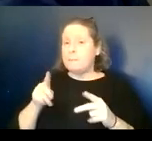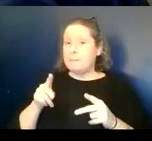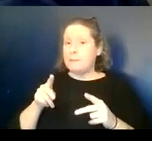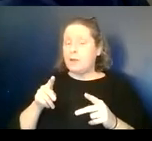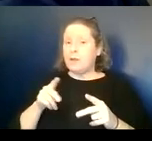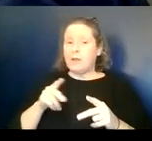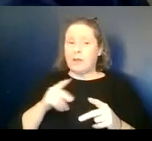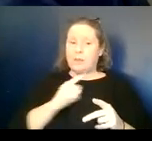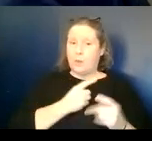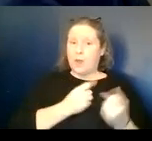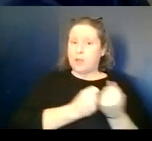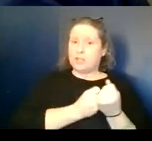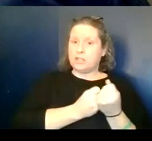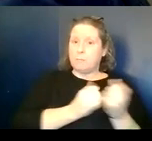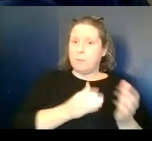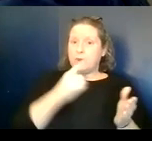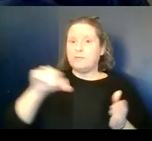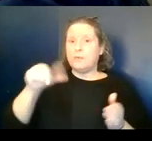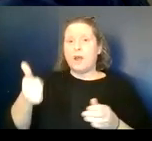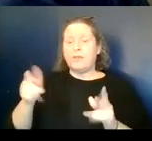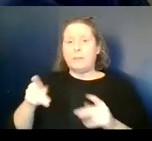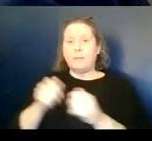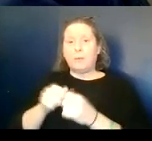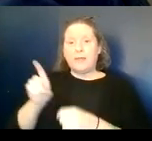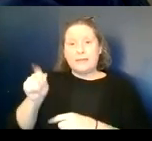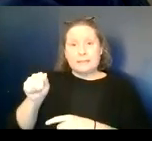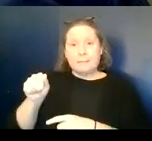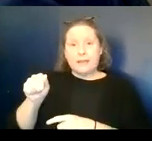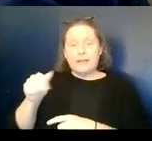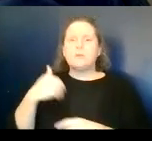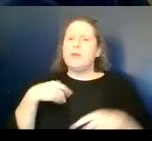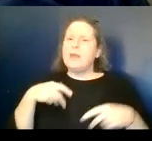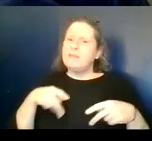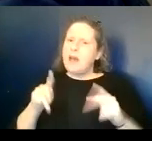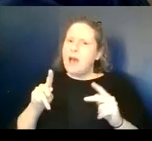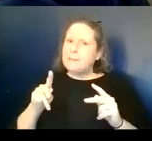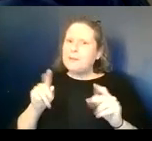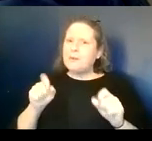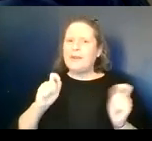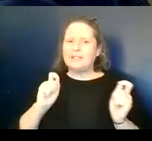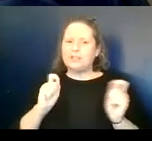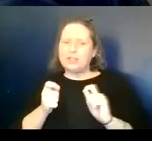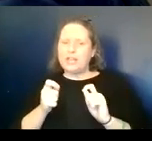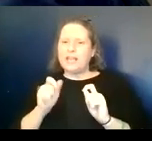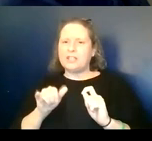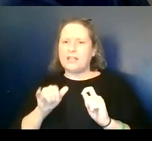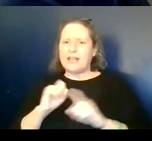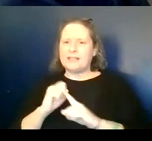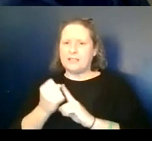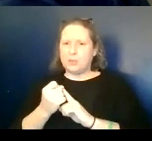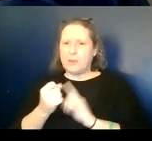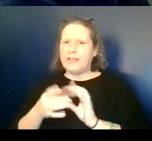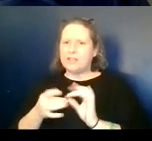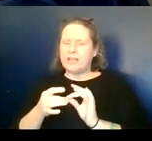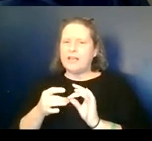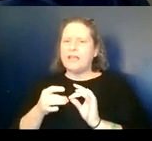we have an opportunity to kind of shift that narrative and shift the way that we do things and ask people what